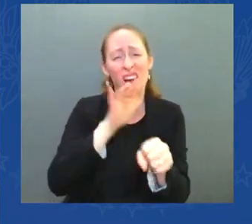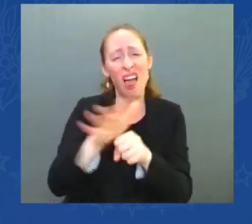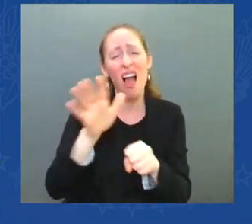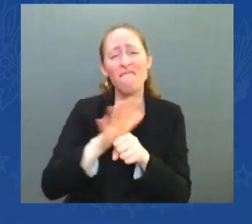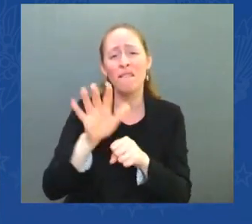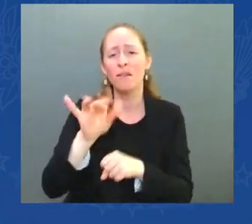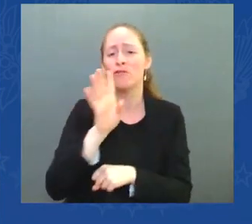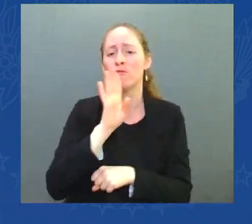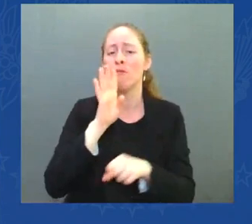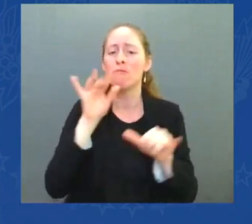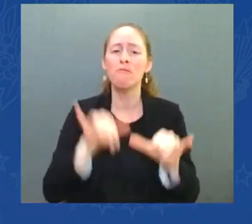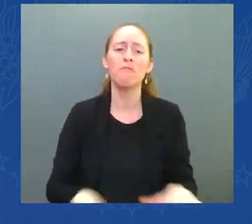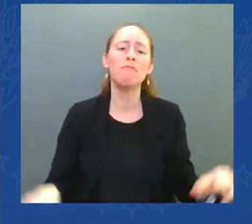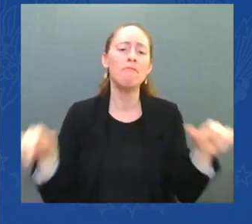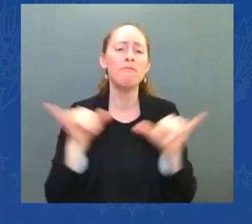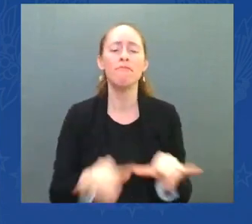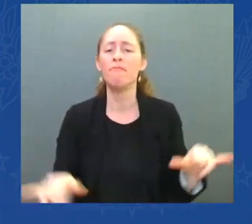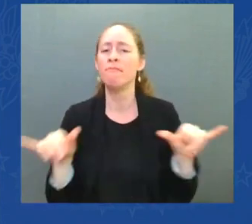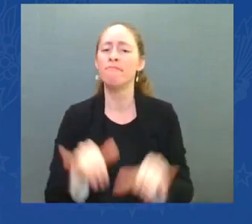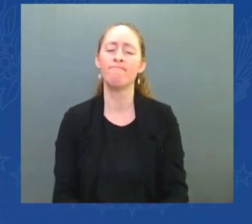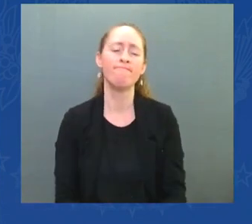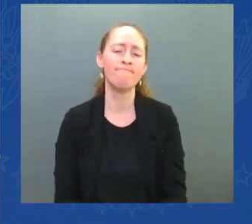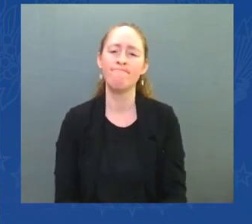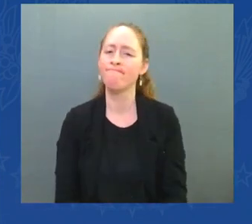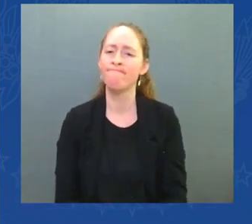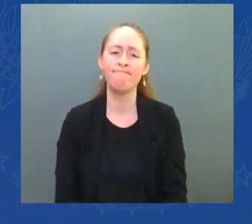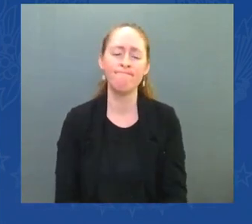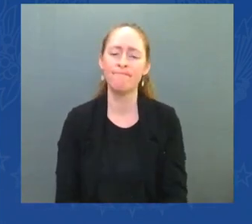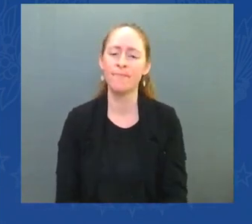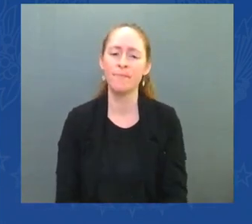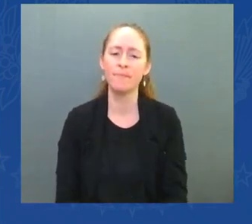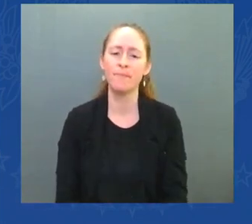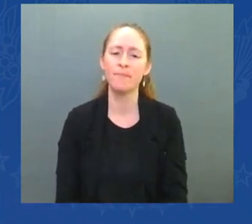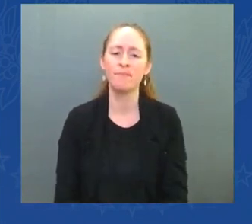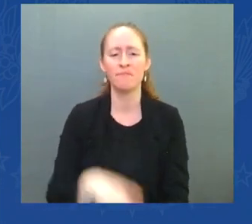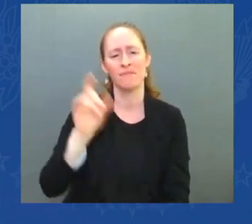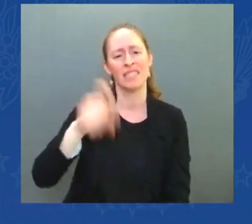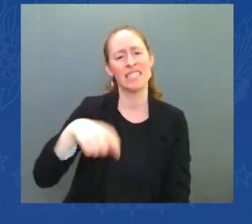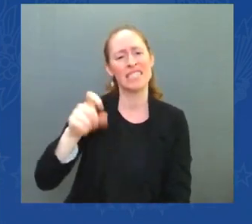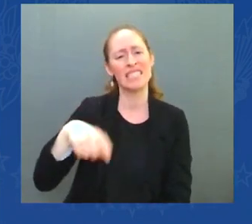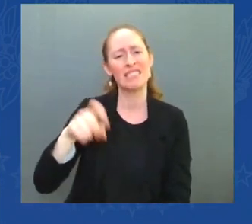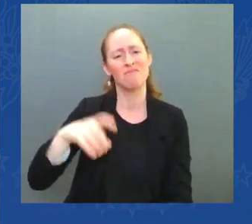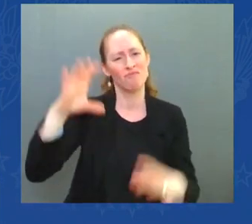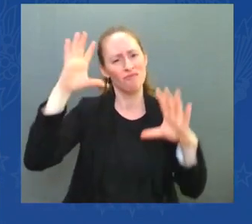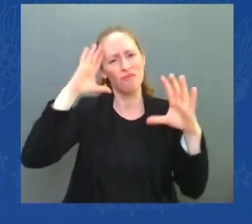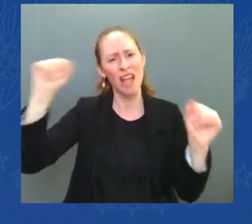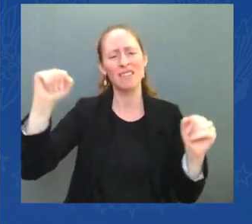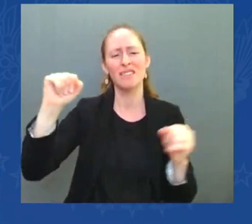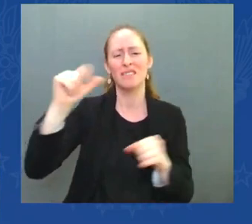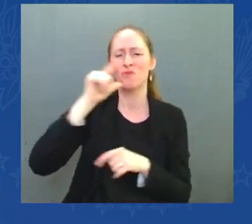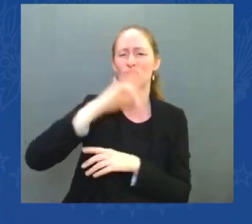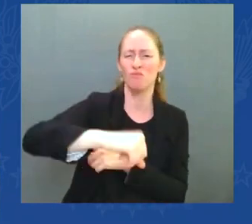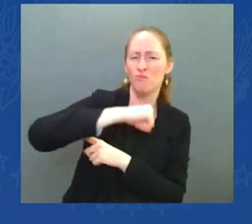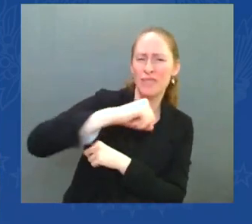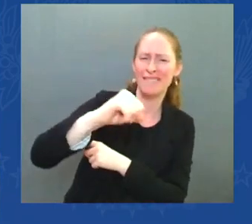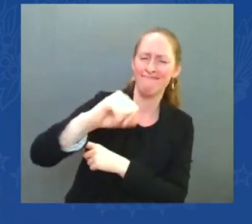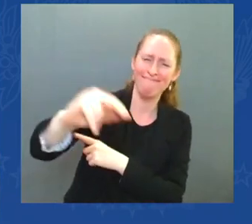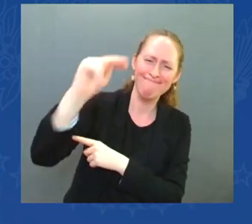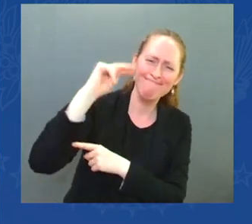A president who has been standing up to the gun lobby for decades and winning.